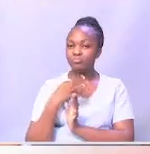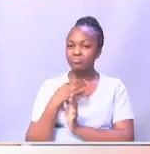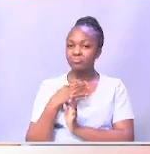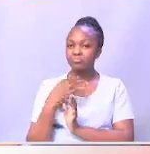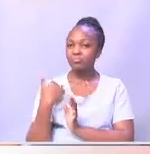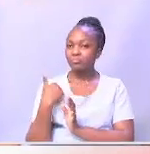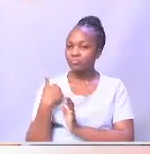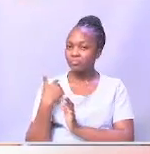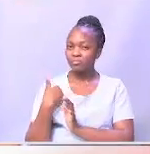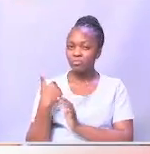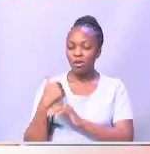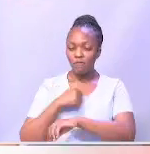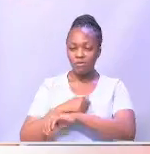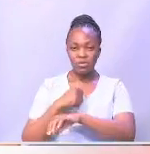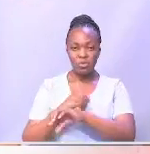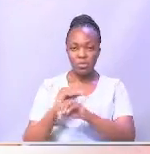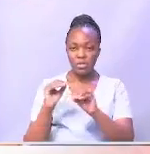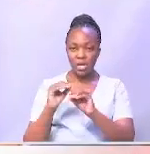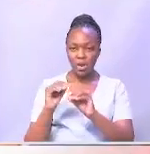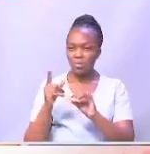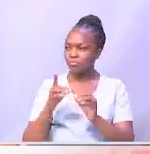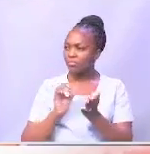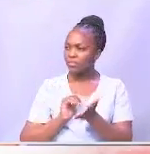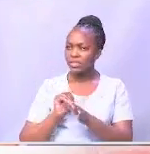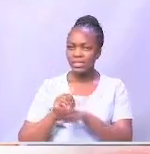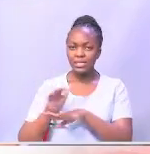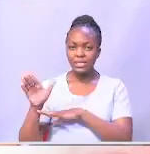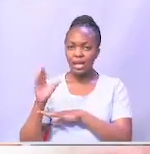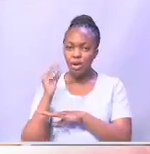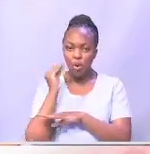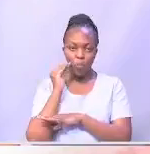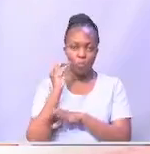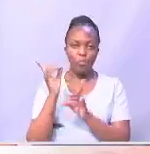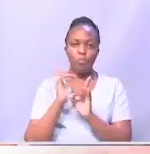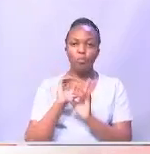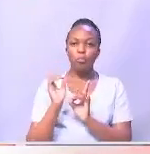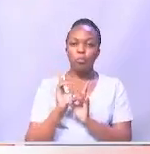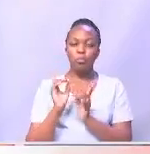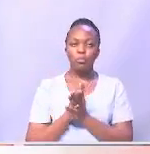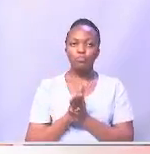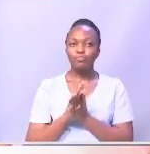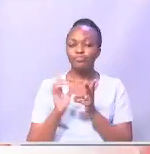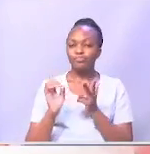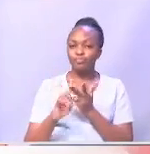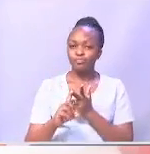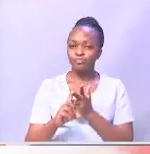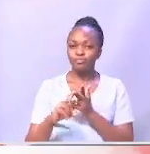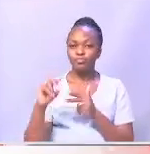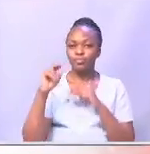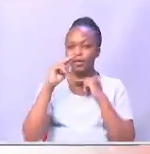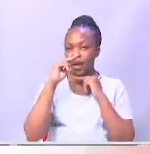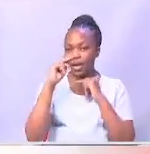sent home. So primary school is sorted. Number two, secondary school.